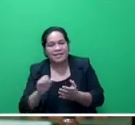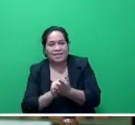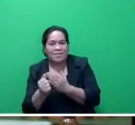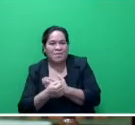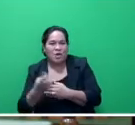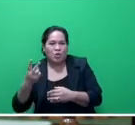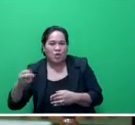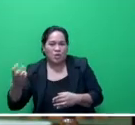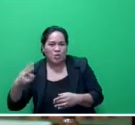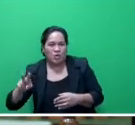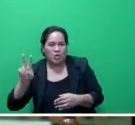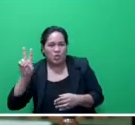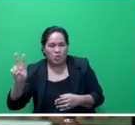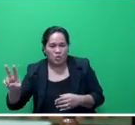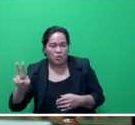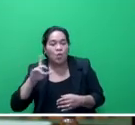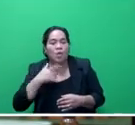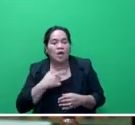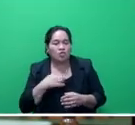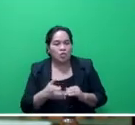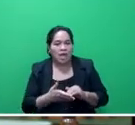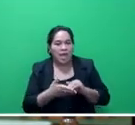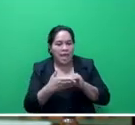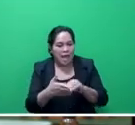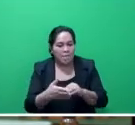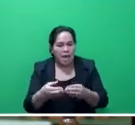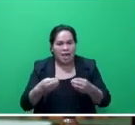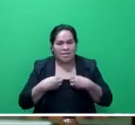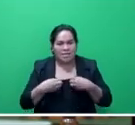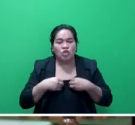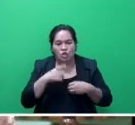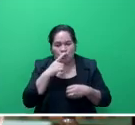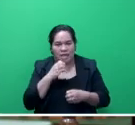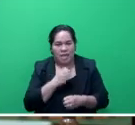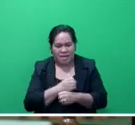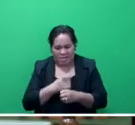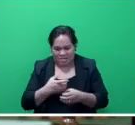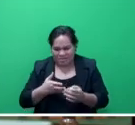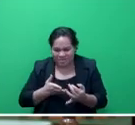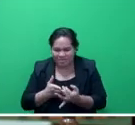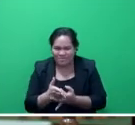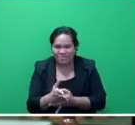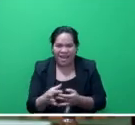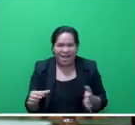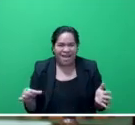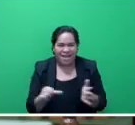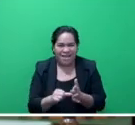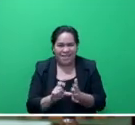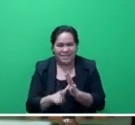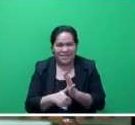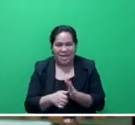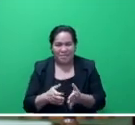companies to forgive debt and help highly leveraged companies operate during these difficult times.